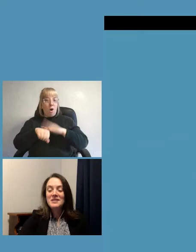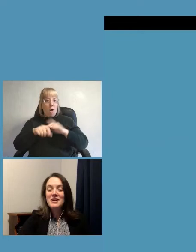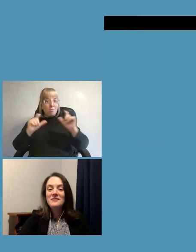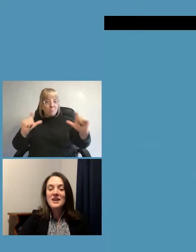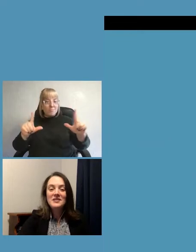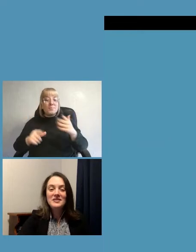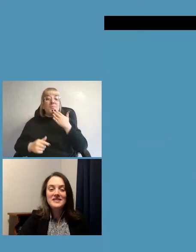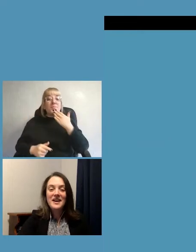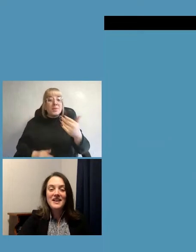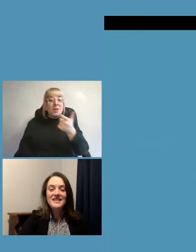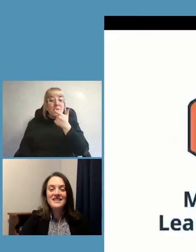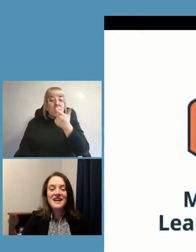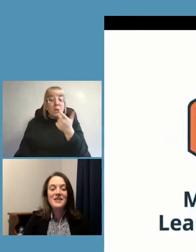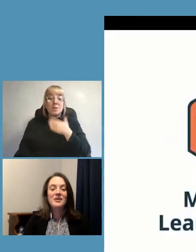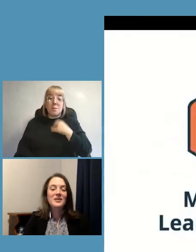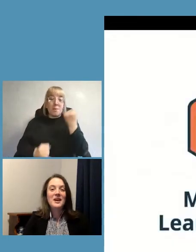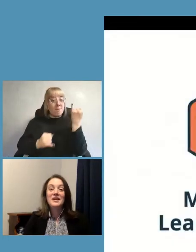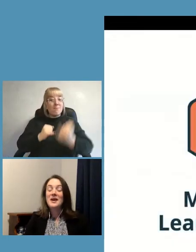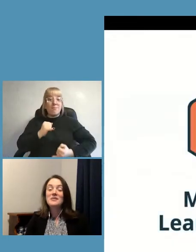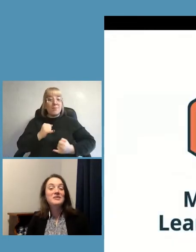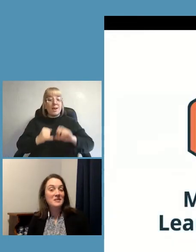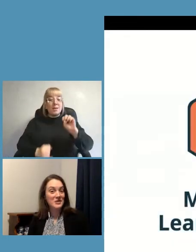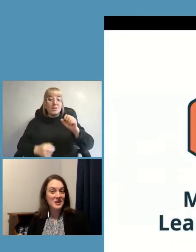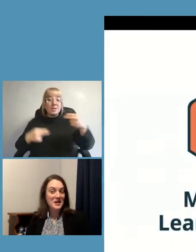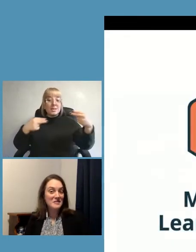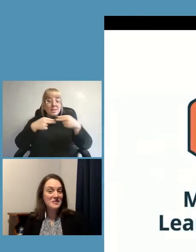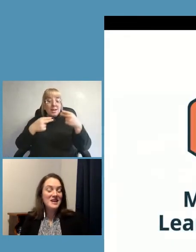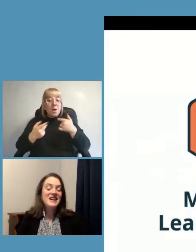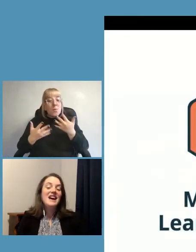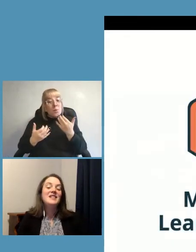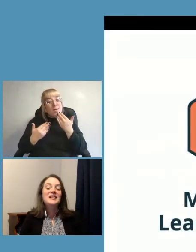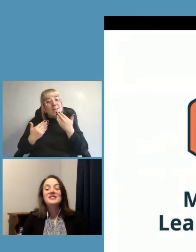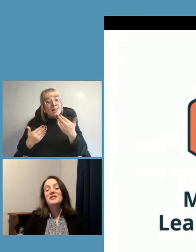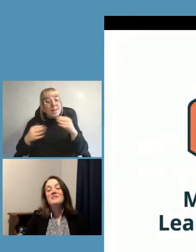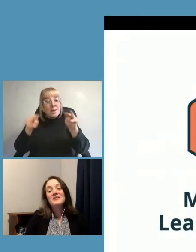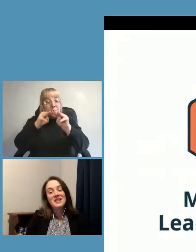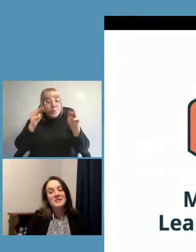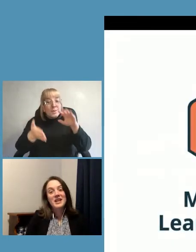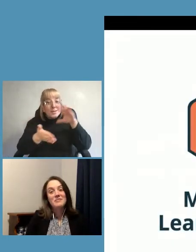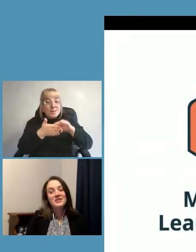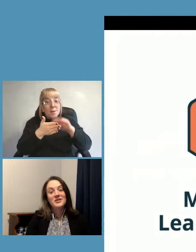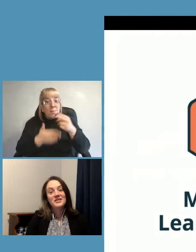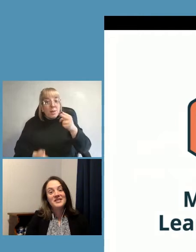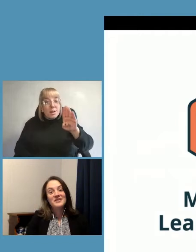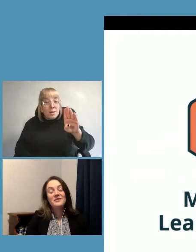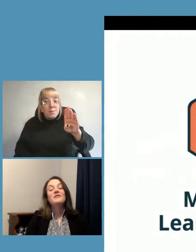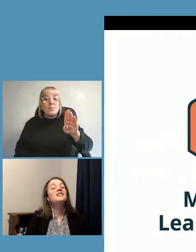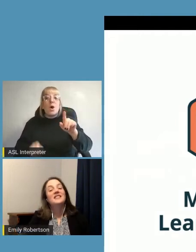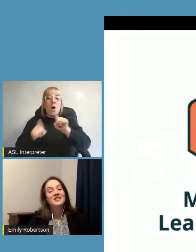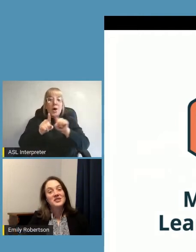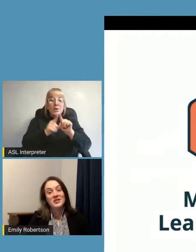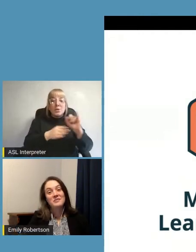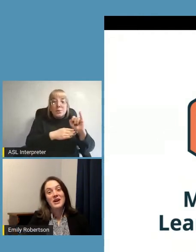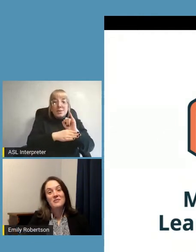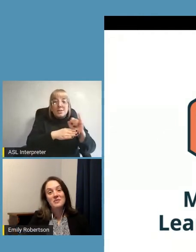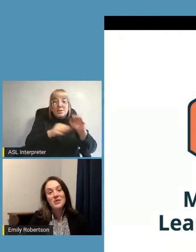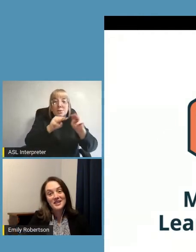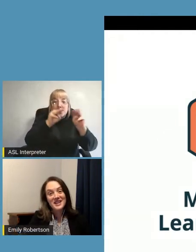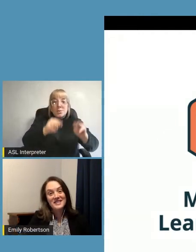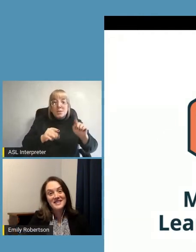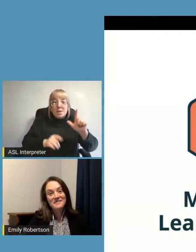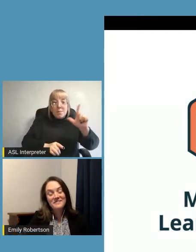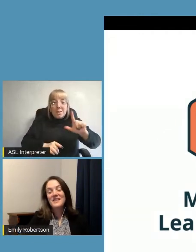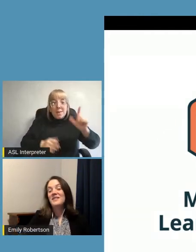for watching. And my final slide, I want to thank the Museum Learning Hub and the Institute of Museum and Library Services for funding the Digital